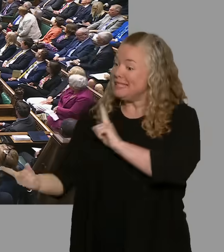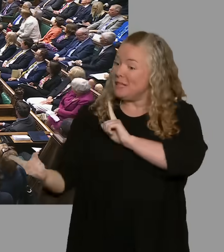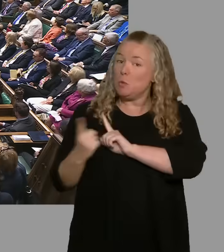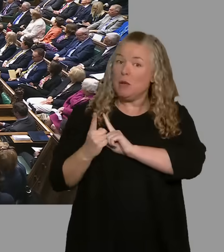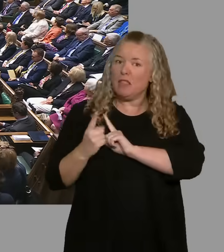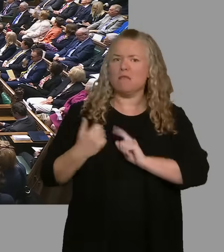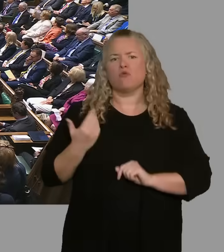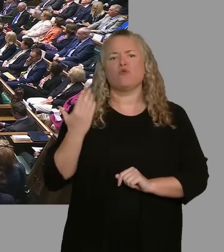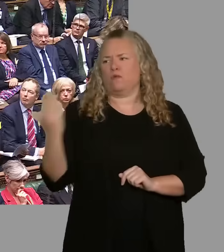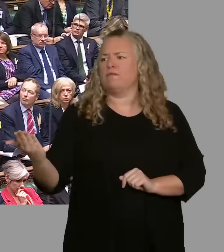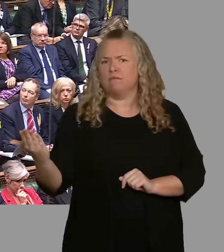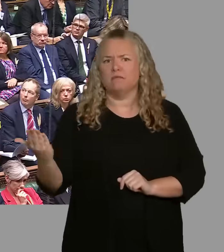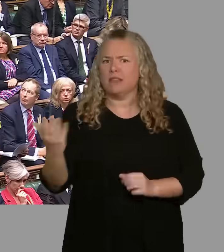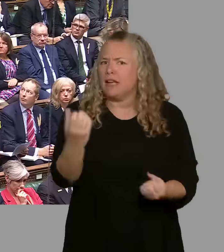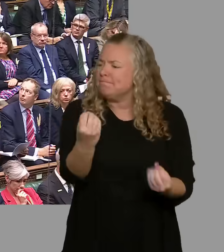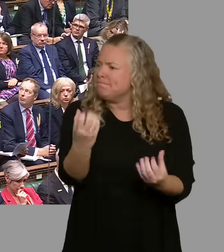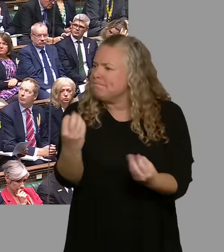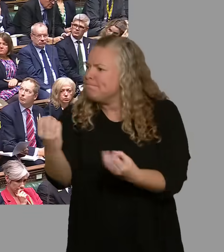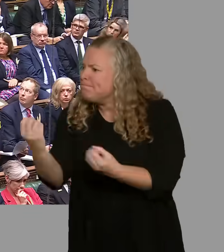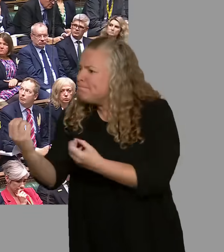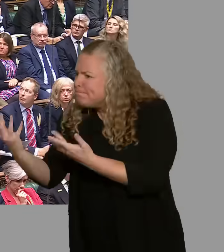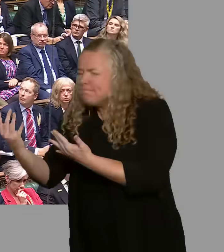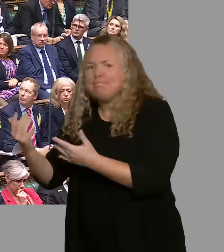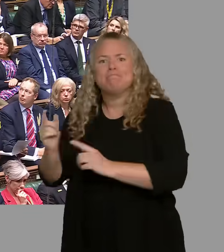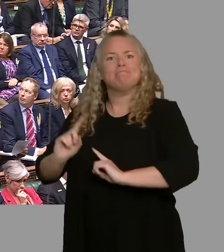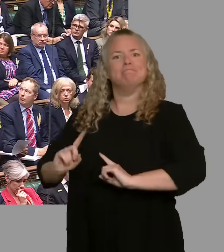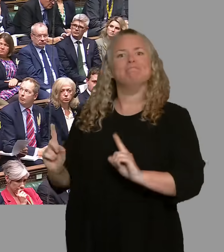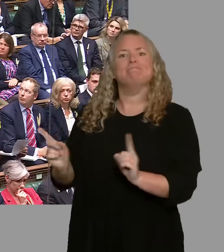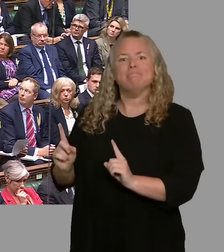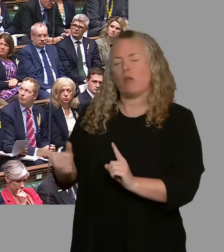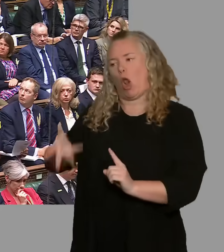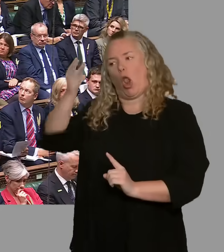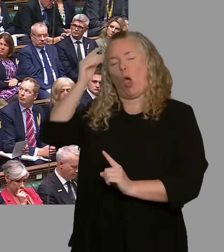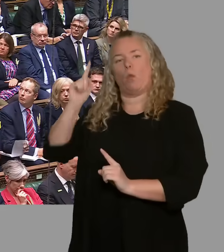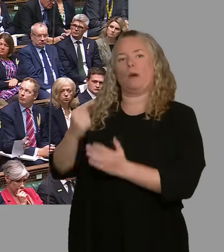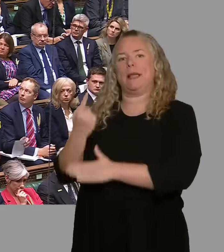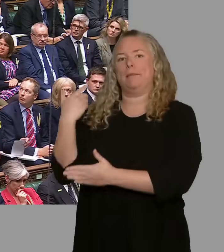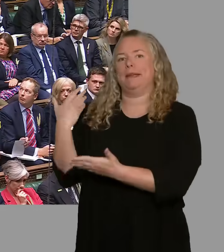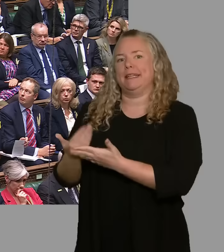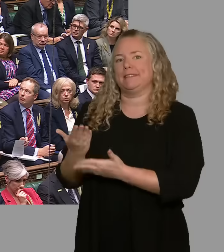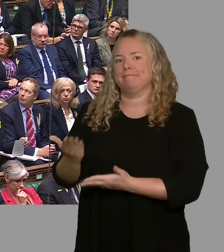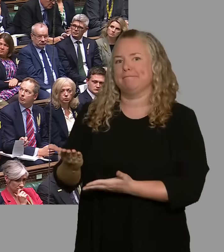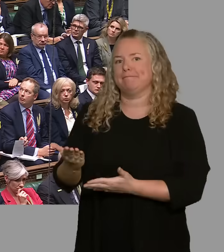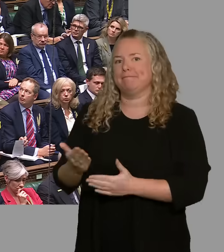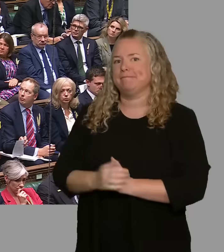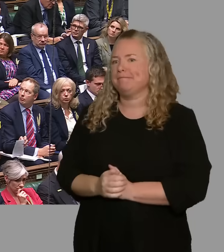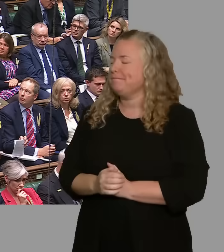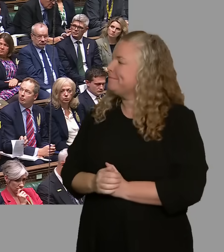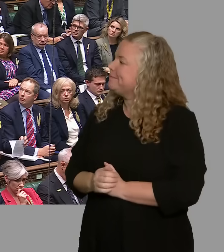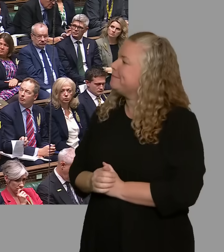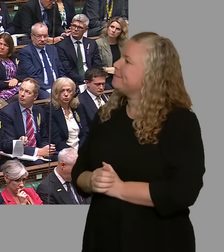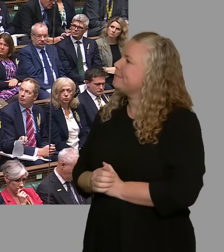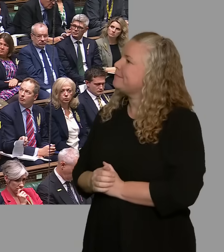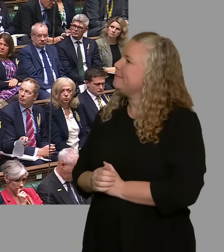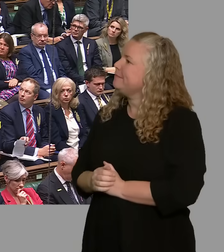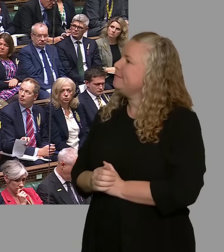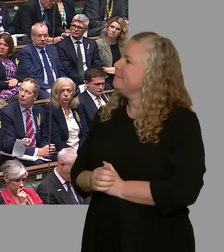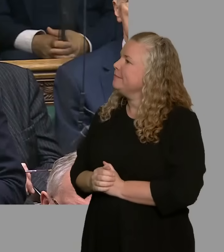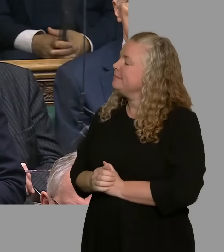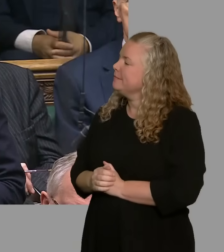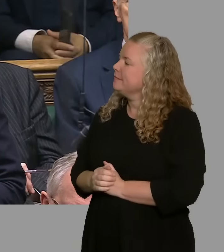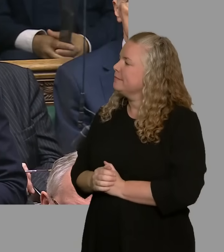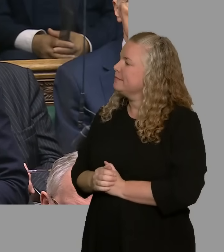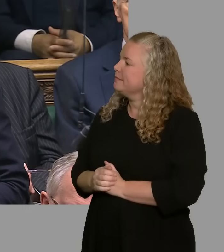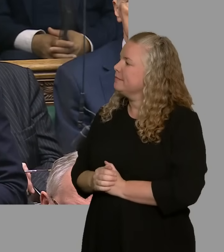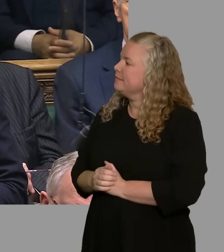is a graveyard, but rather than end arms sales, extend sanctions and stand